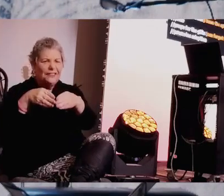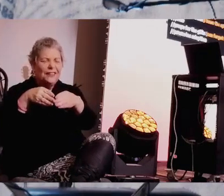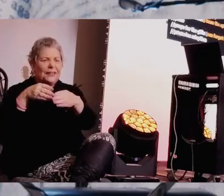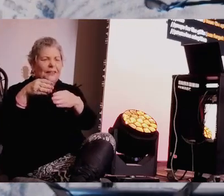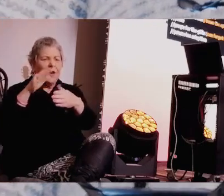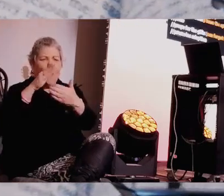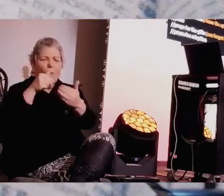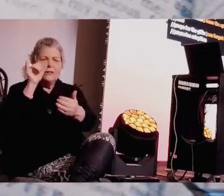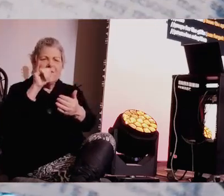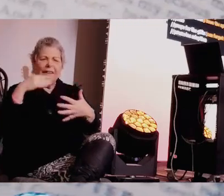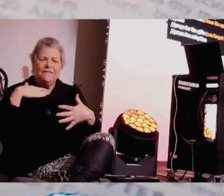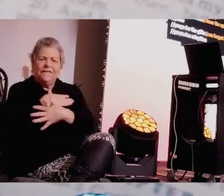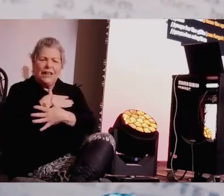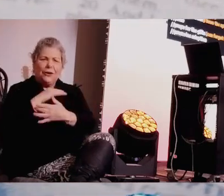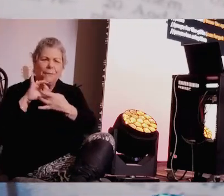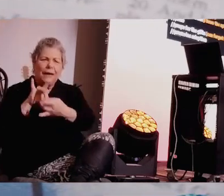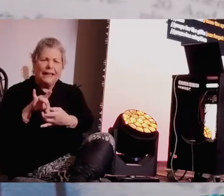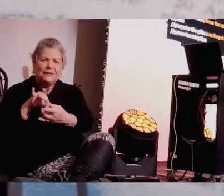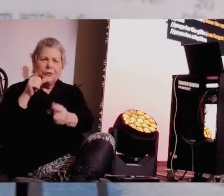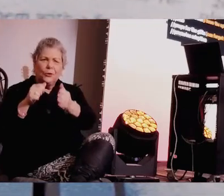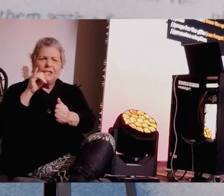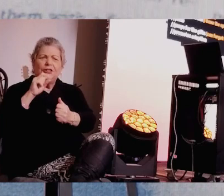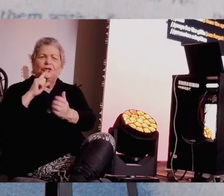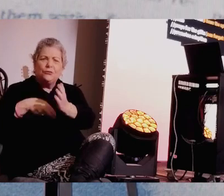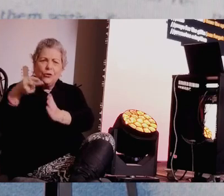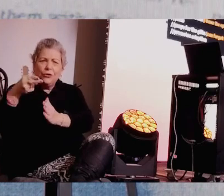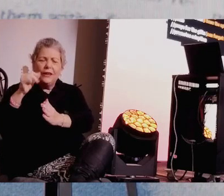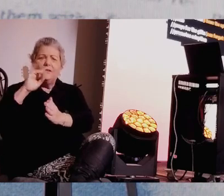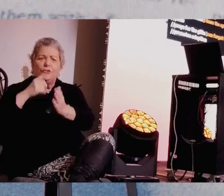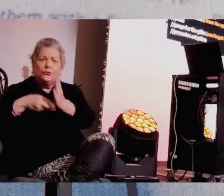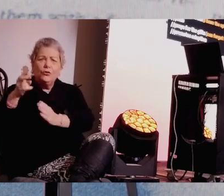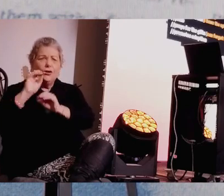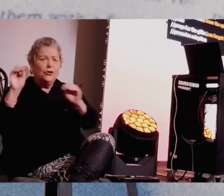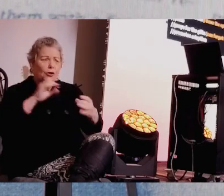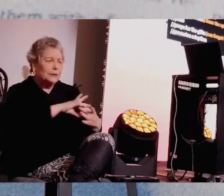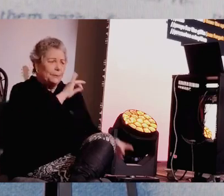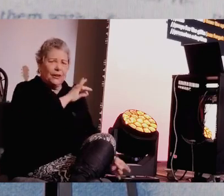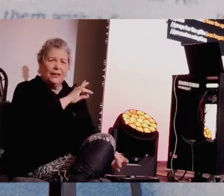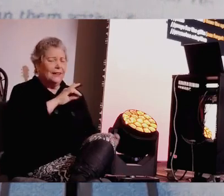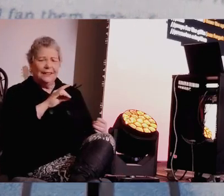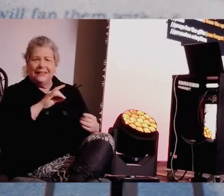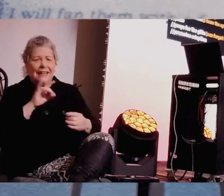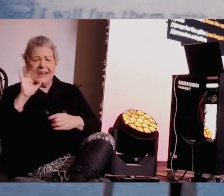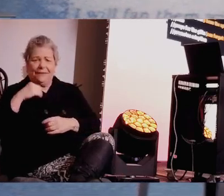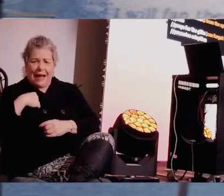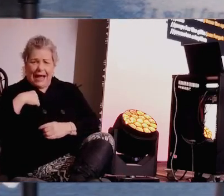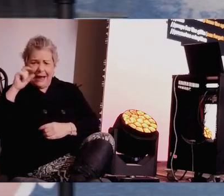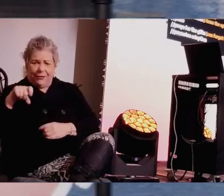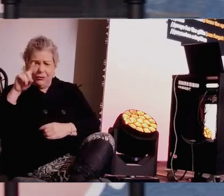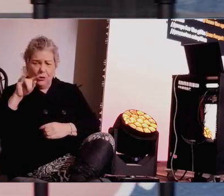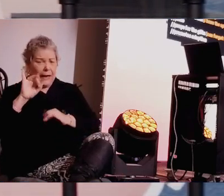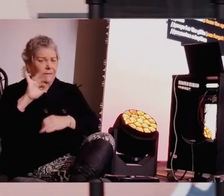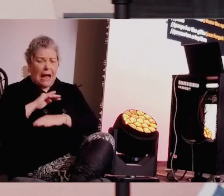fear-based. With just the truth and no Spirit. And what does that do? Well, I have to do it, and if I don't do it, that God will destroy